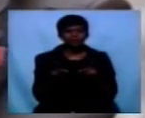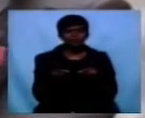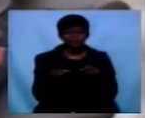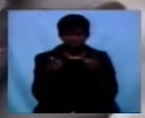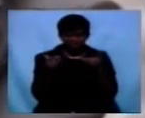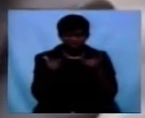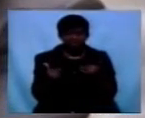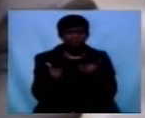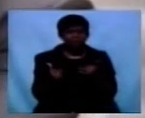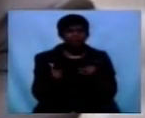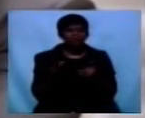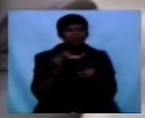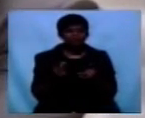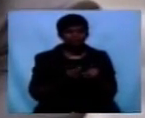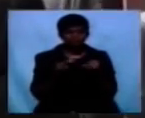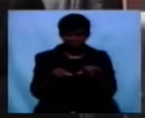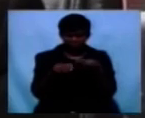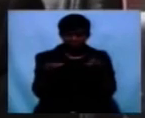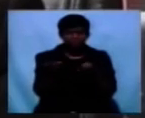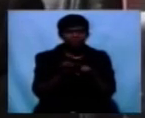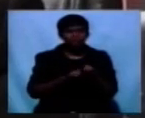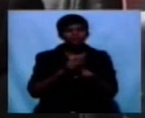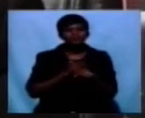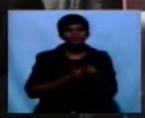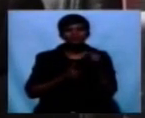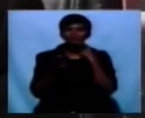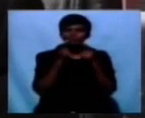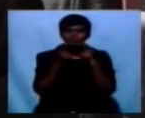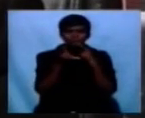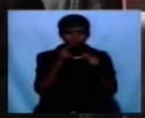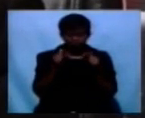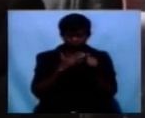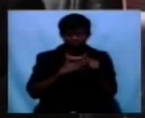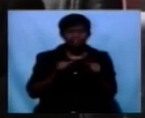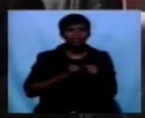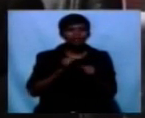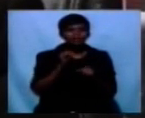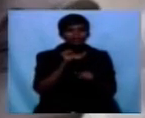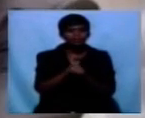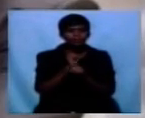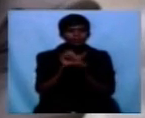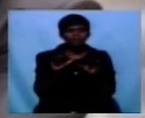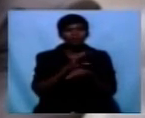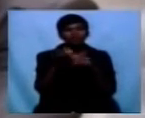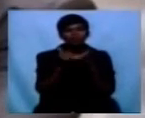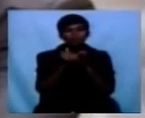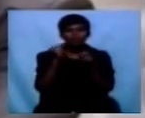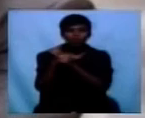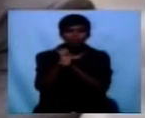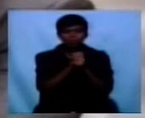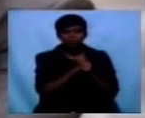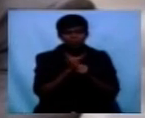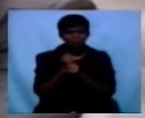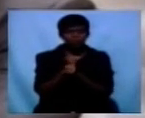in mind that we must deliver. And I've spoken to my staff that let us all operate above the